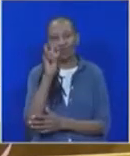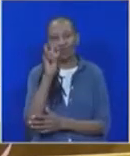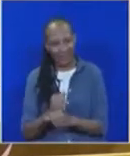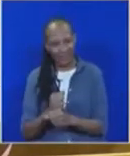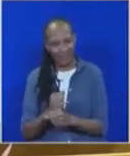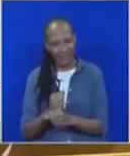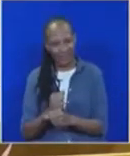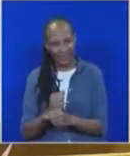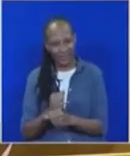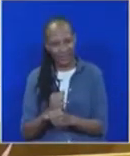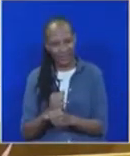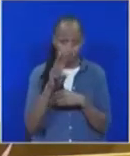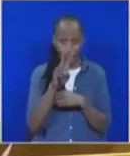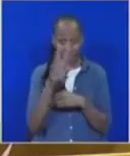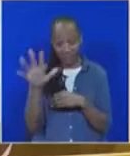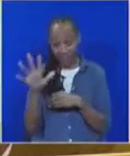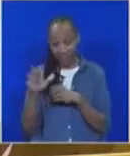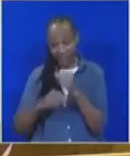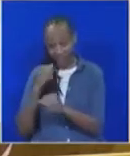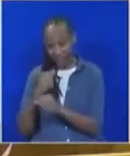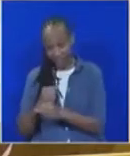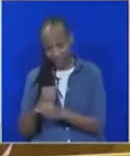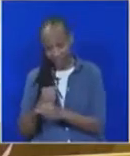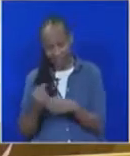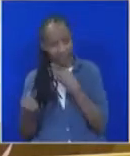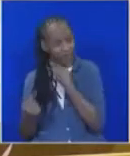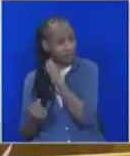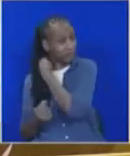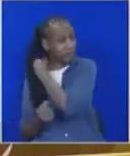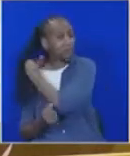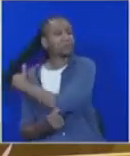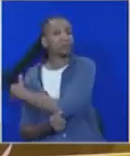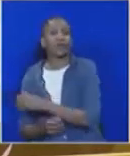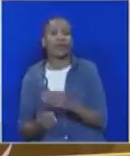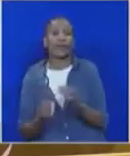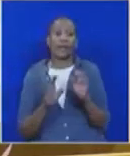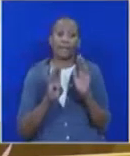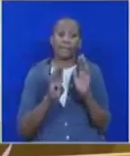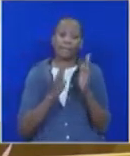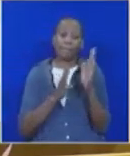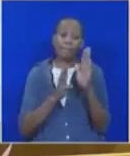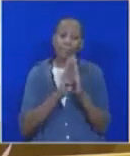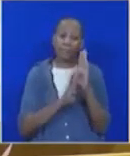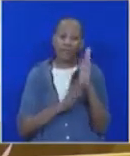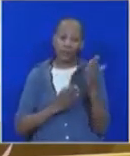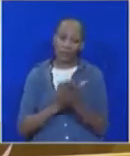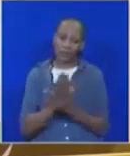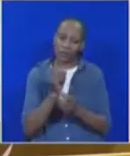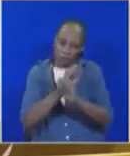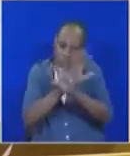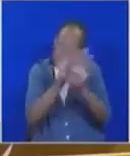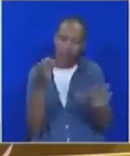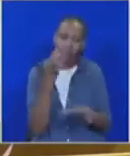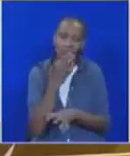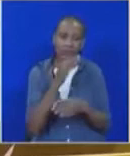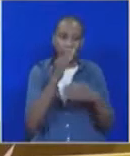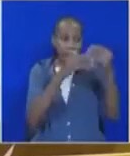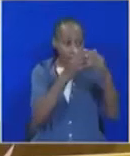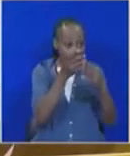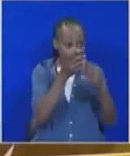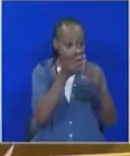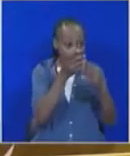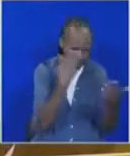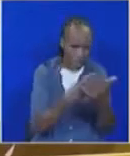Clause 25, the property clause in the Bill of Rights, stated categorically, property may be expropriated